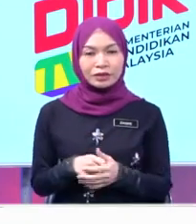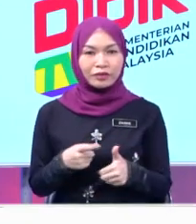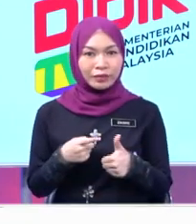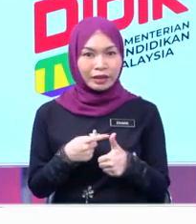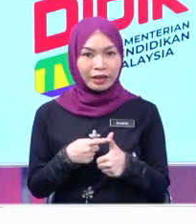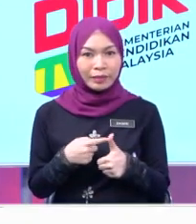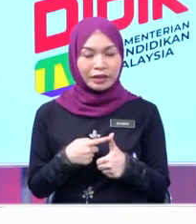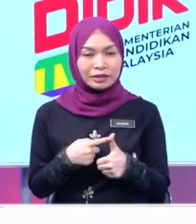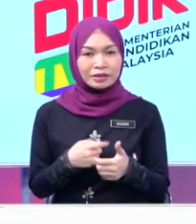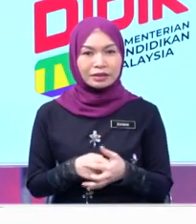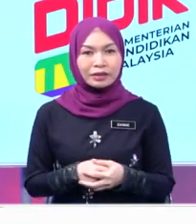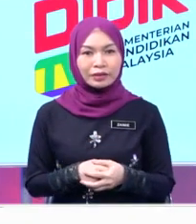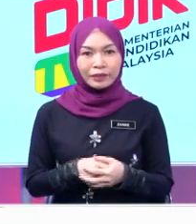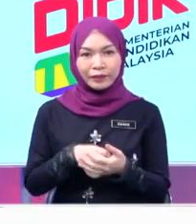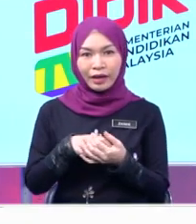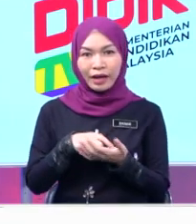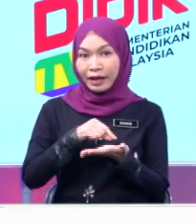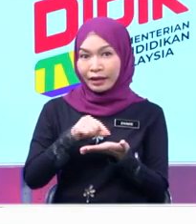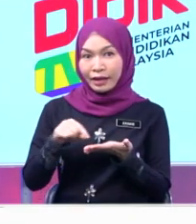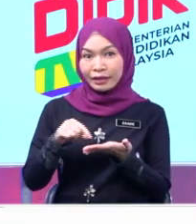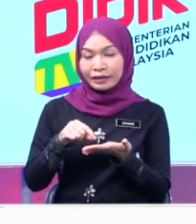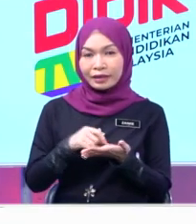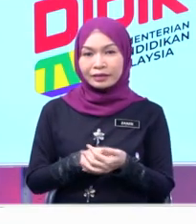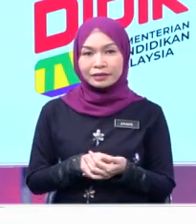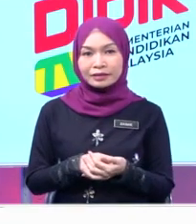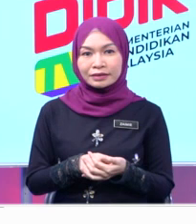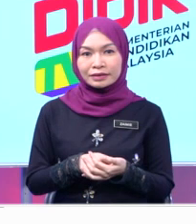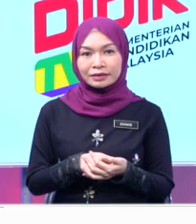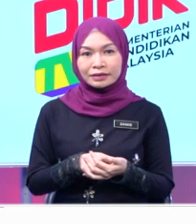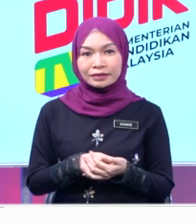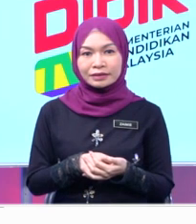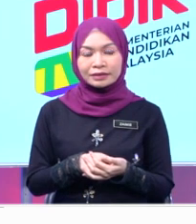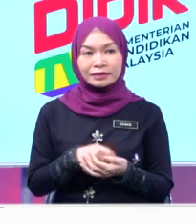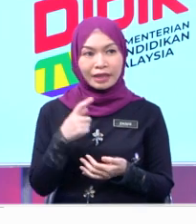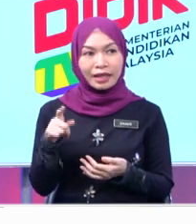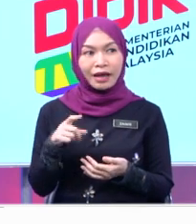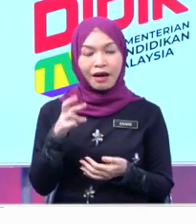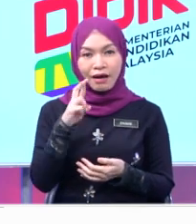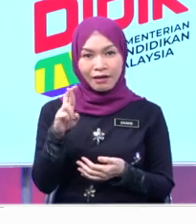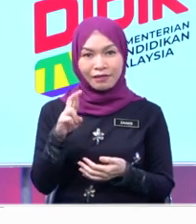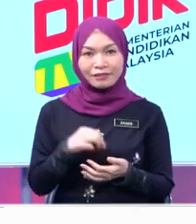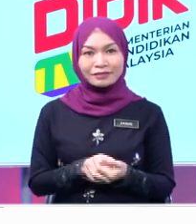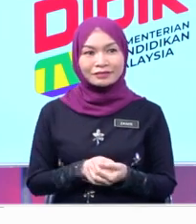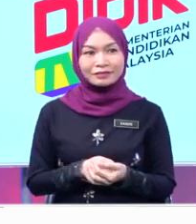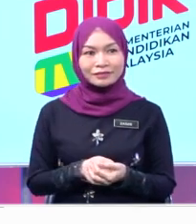Instead of writing they are in informal language, we contract it, right? And it